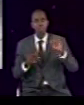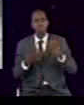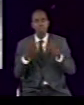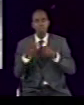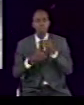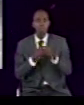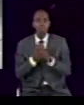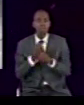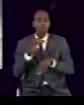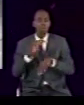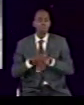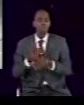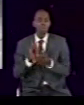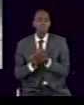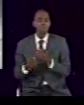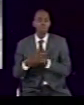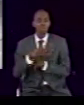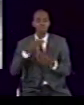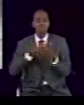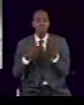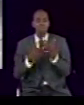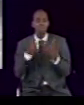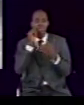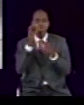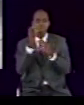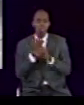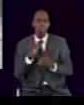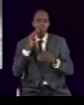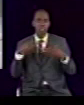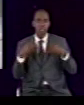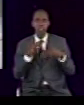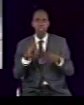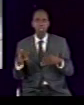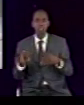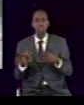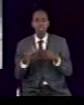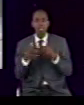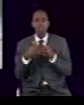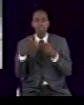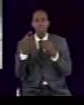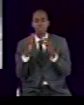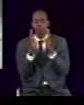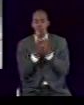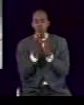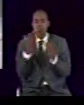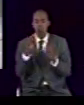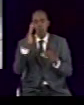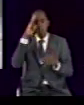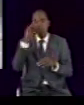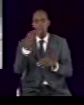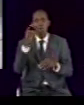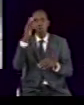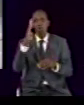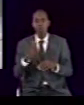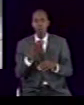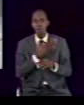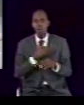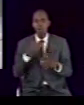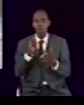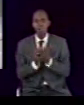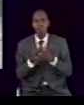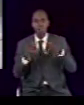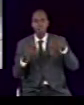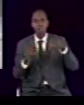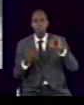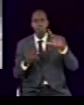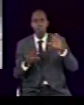program, I received my healing. And that moment of the prayer of man of God, I received my healing. And the pipe gone away from